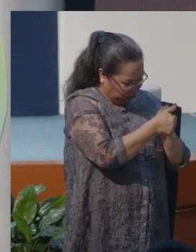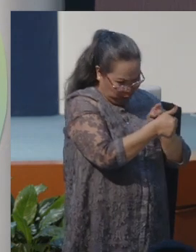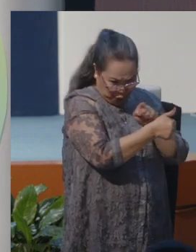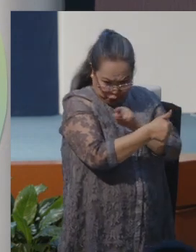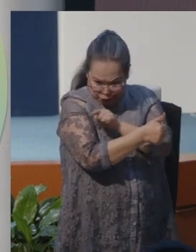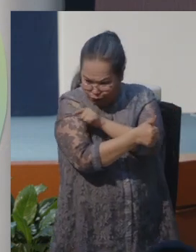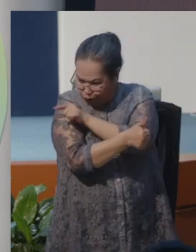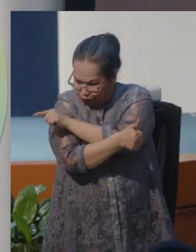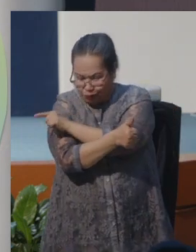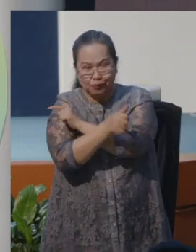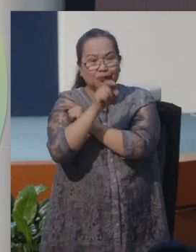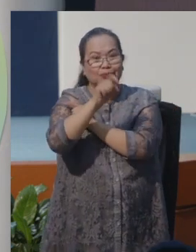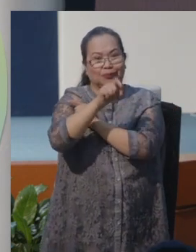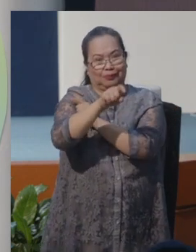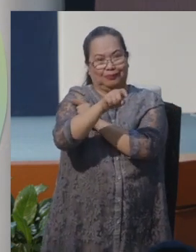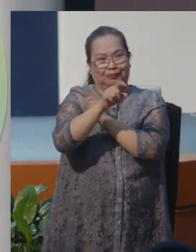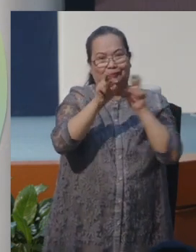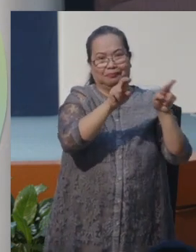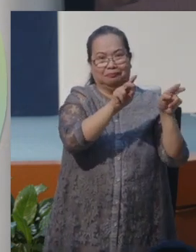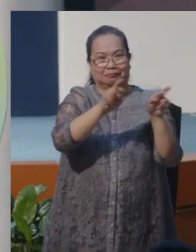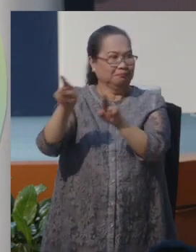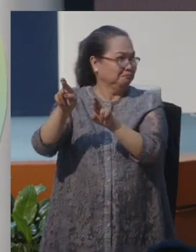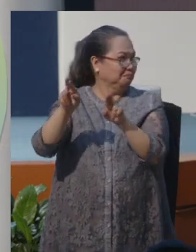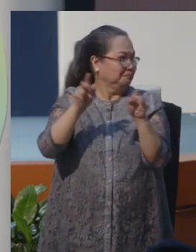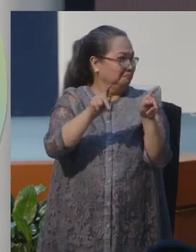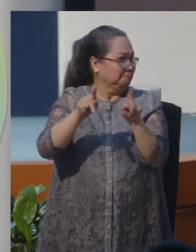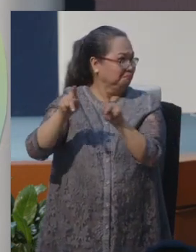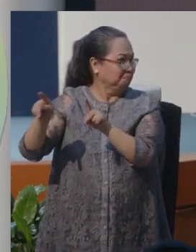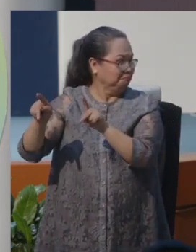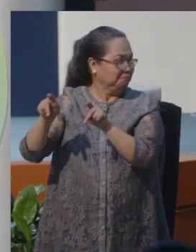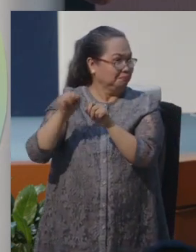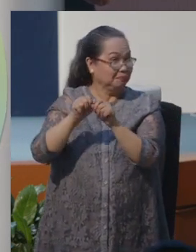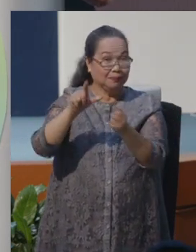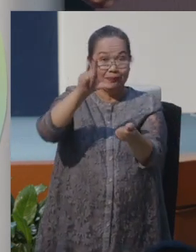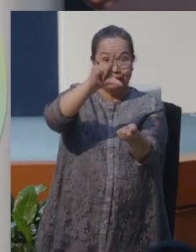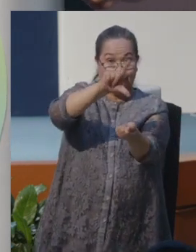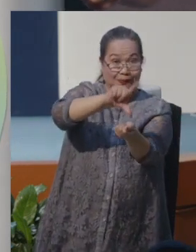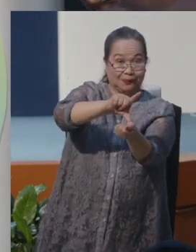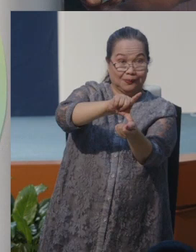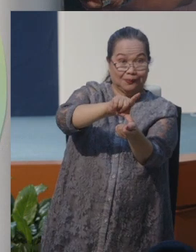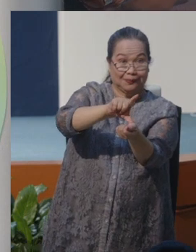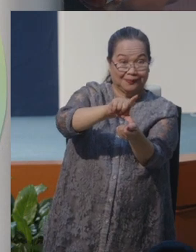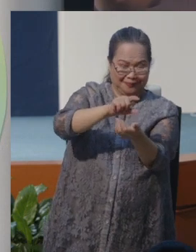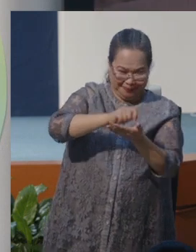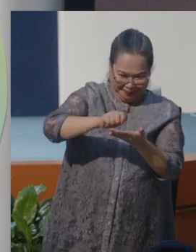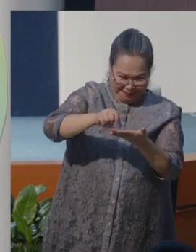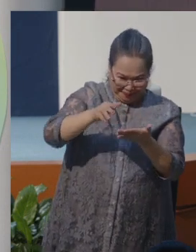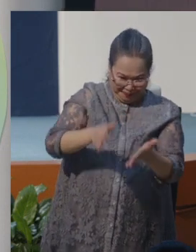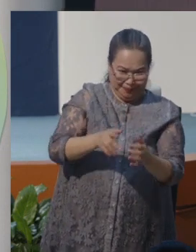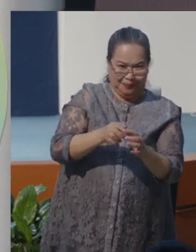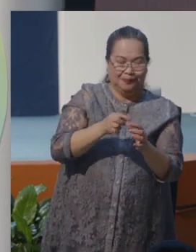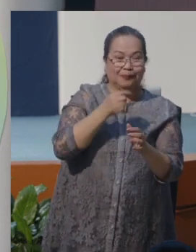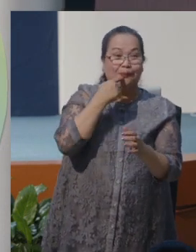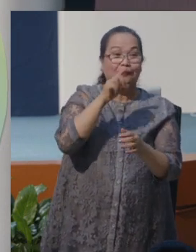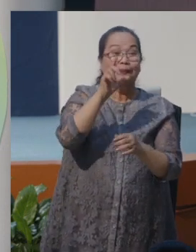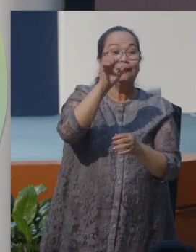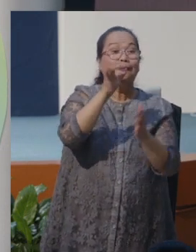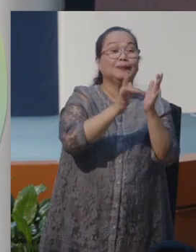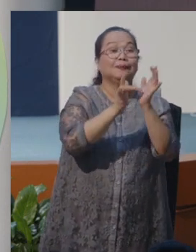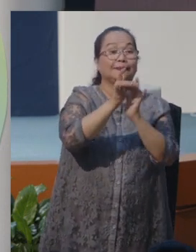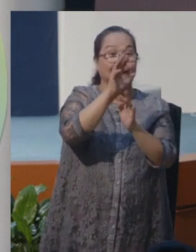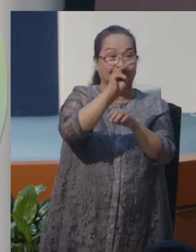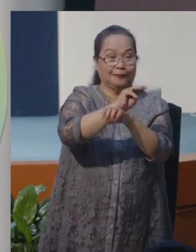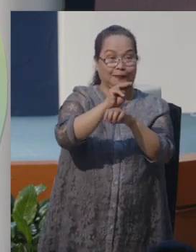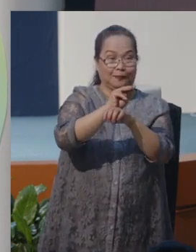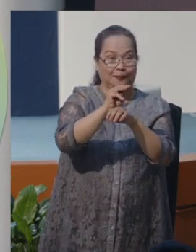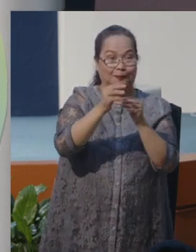Ang sabi ng interpretation commentary ay ganito, Luke again reminds the readers that the ministry of Jesus moves